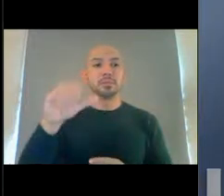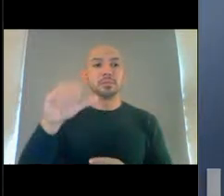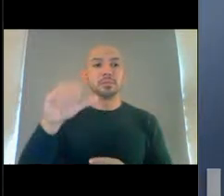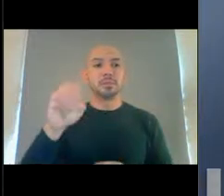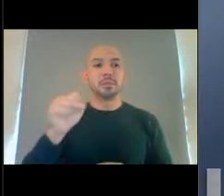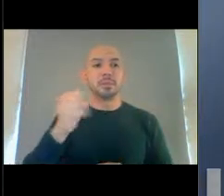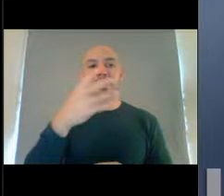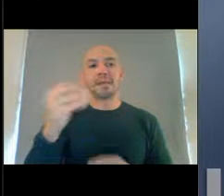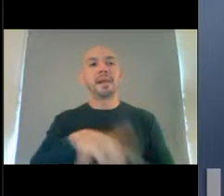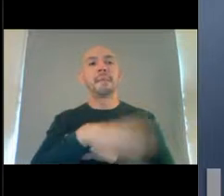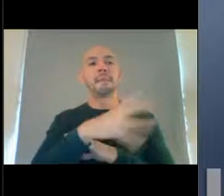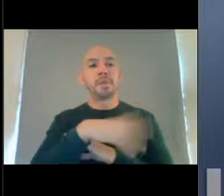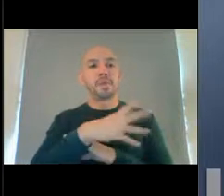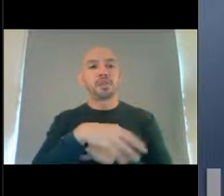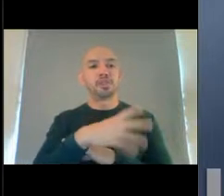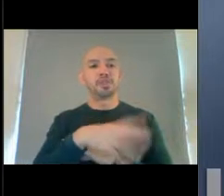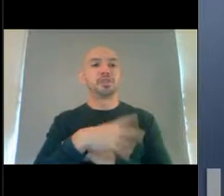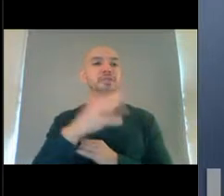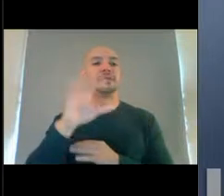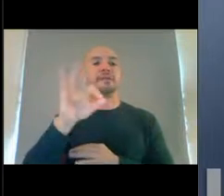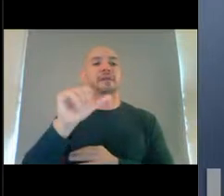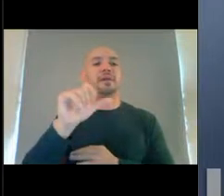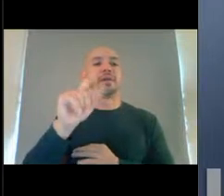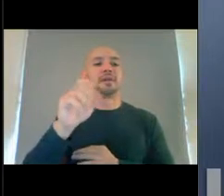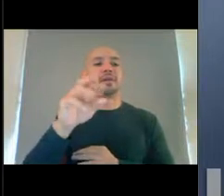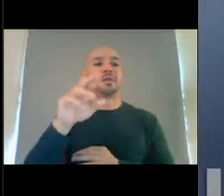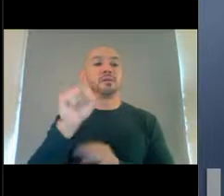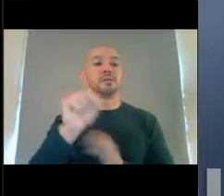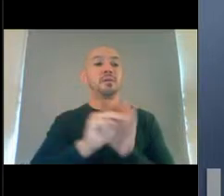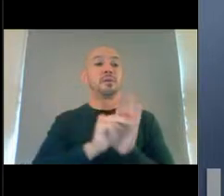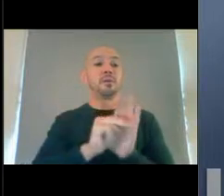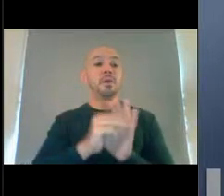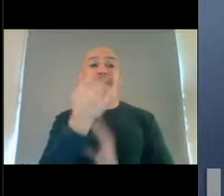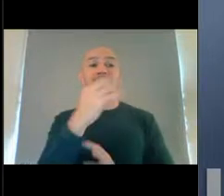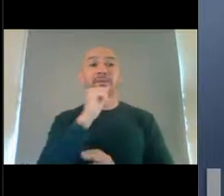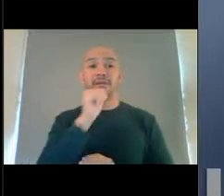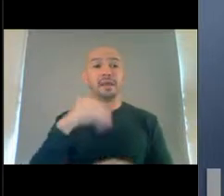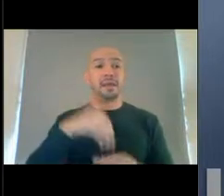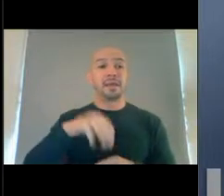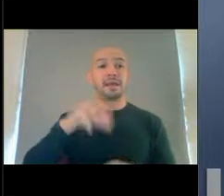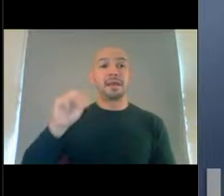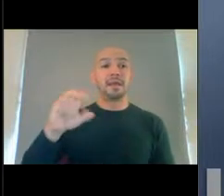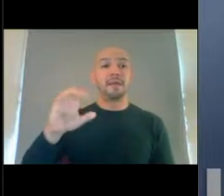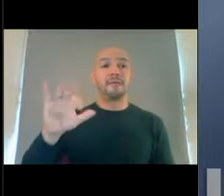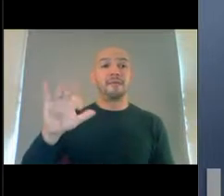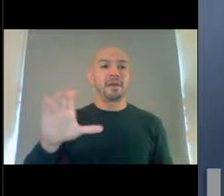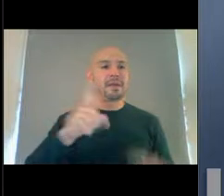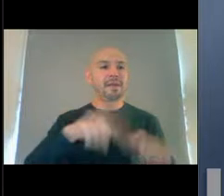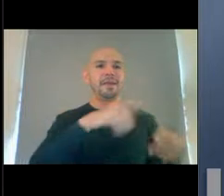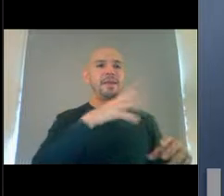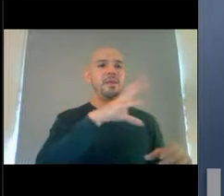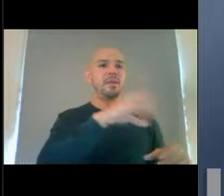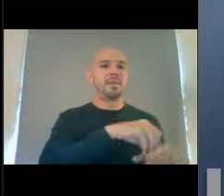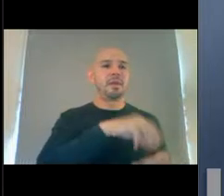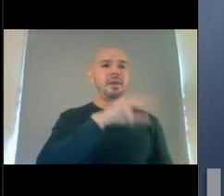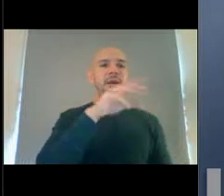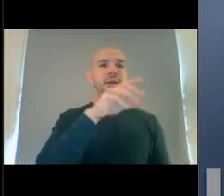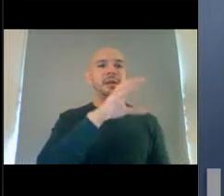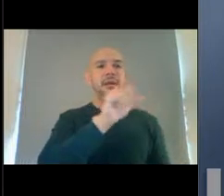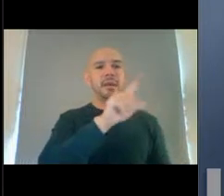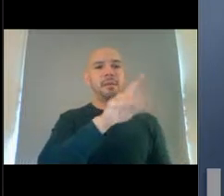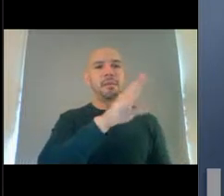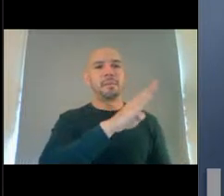factor model so if they're not in mfac then they can't be in cal bc and so that sent me